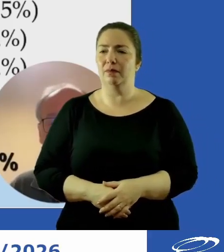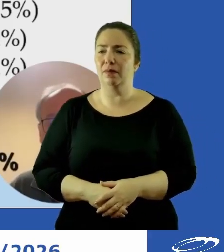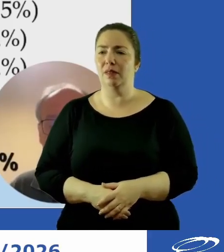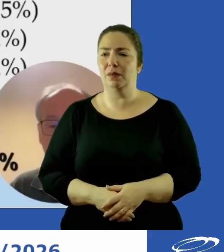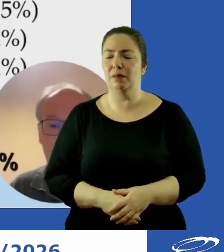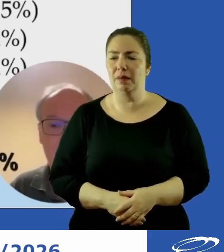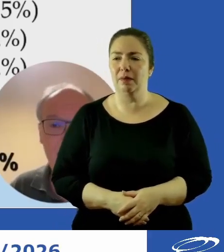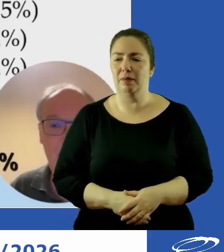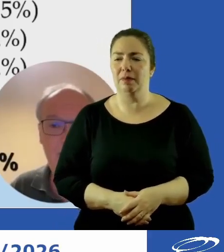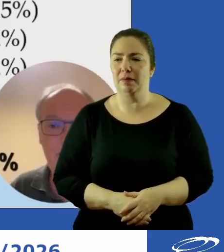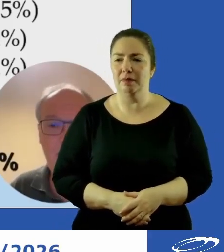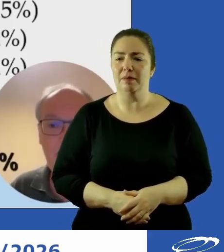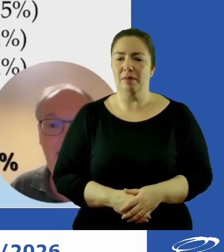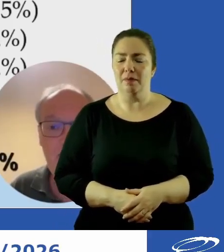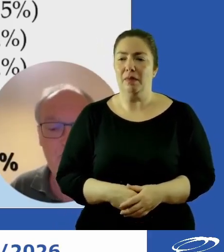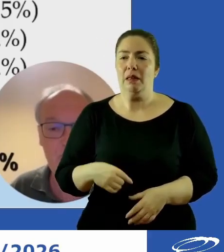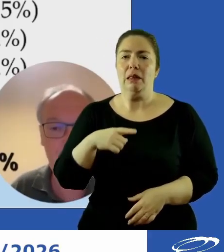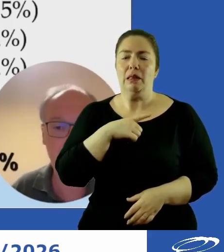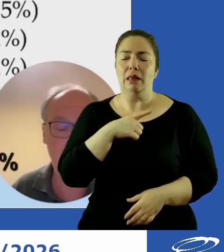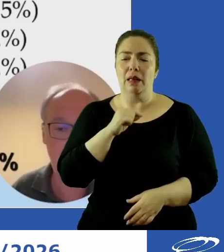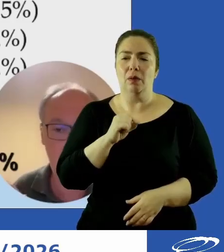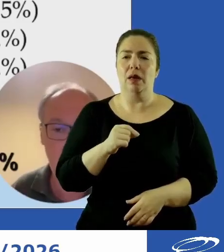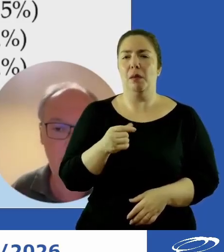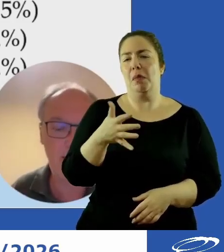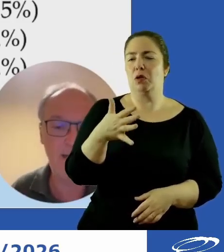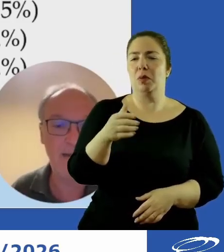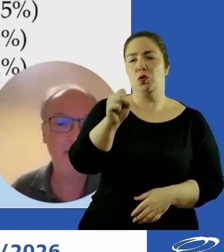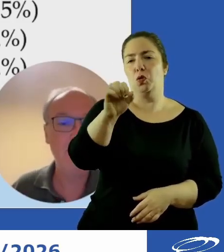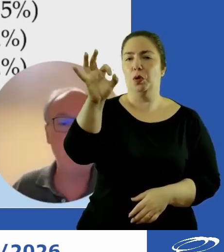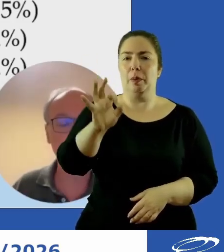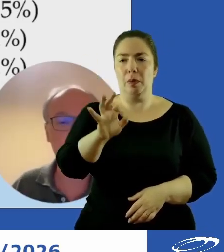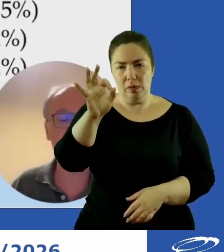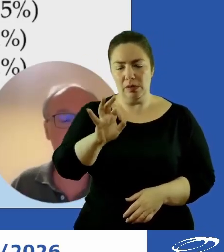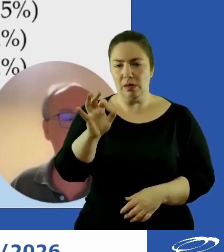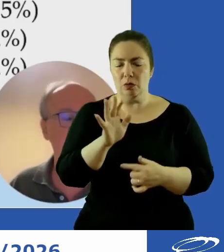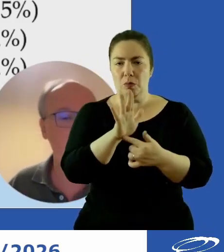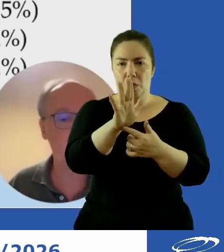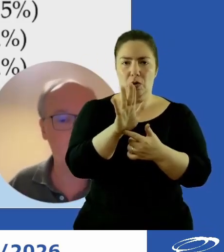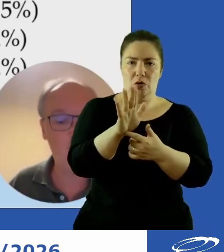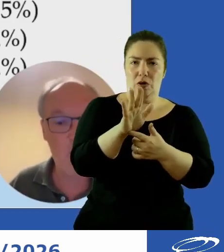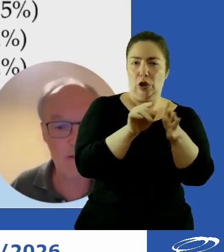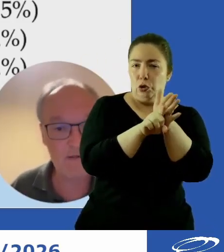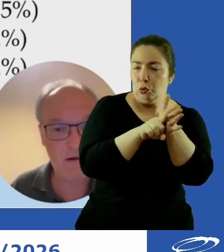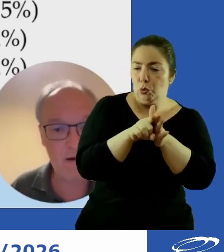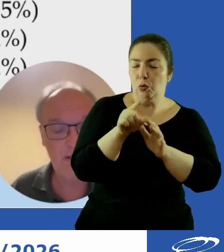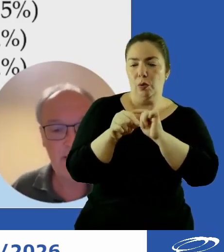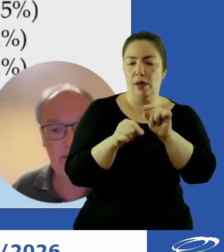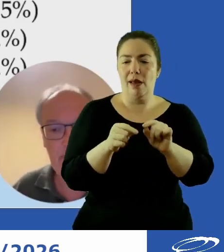a success rate of about 80% clearly demonstrates that these drugs